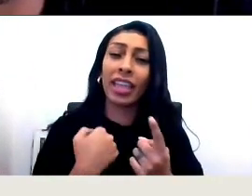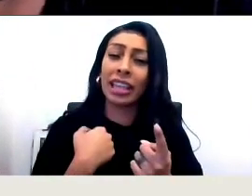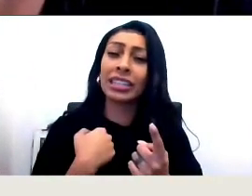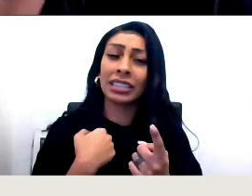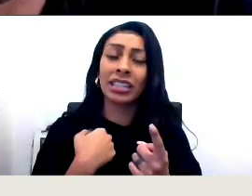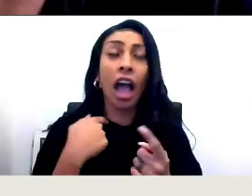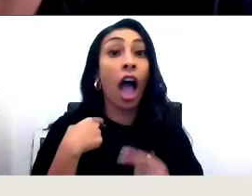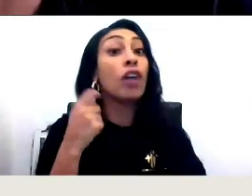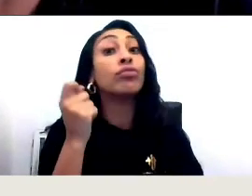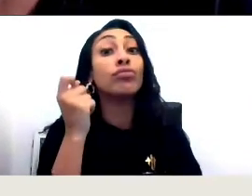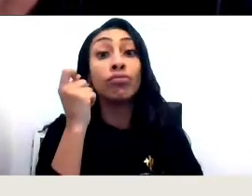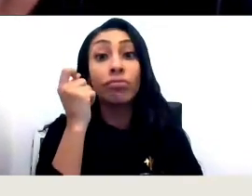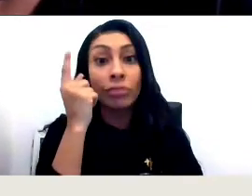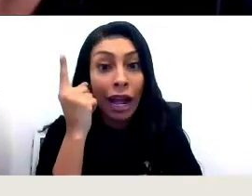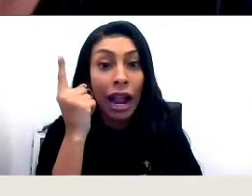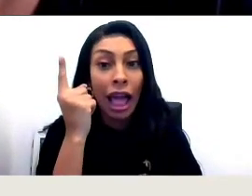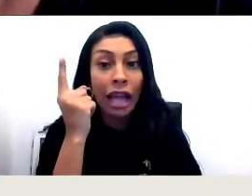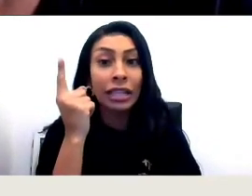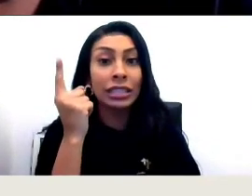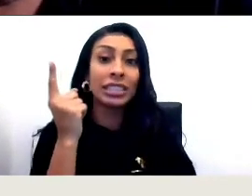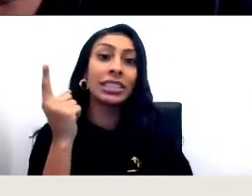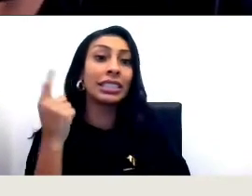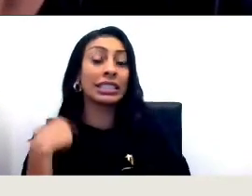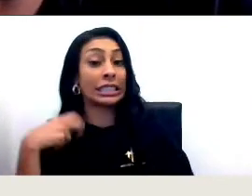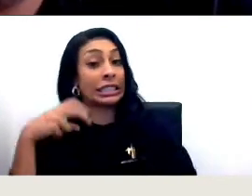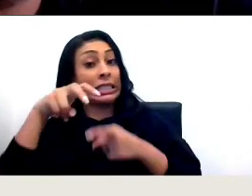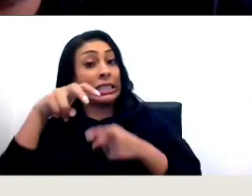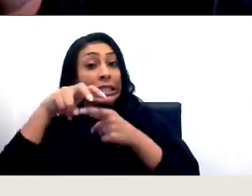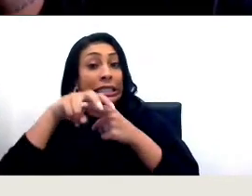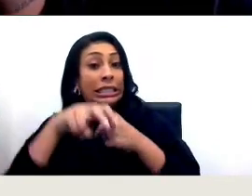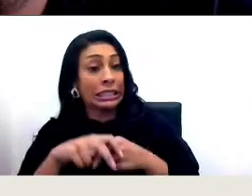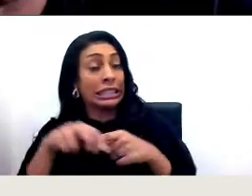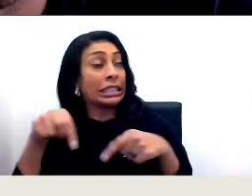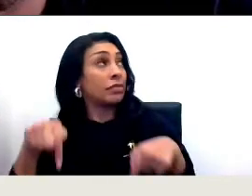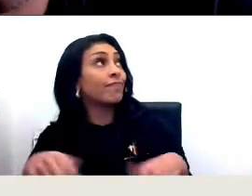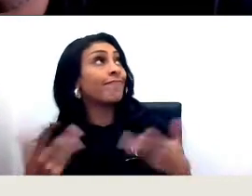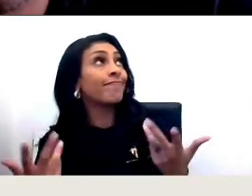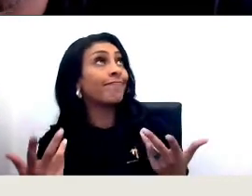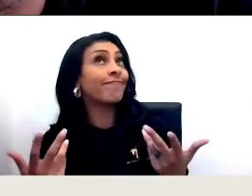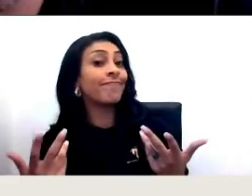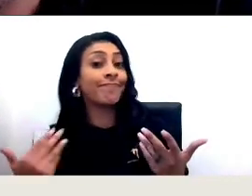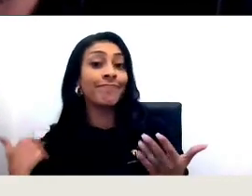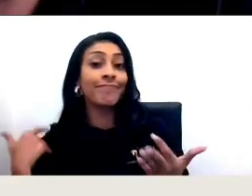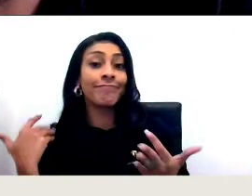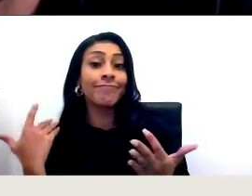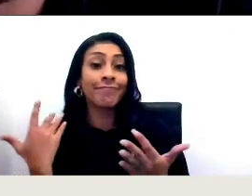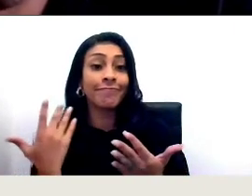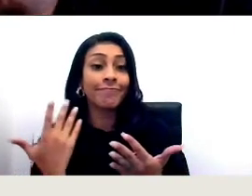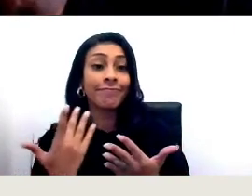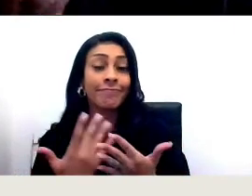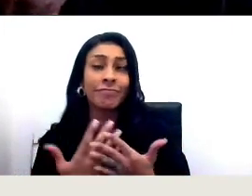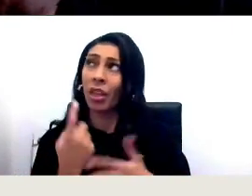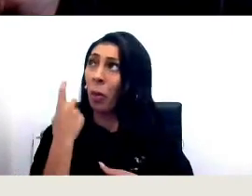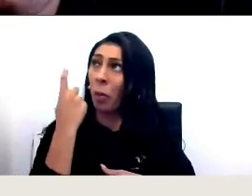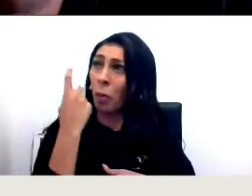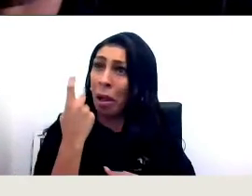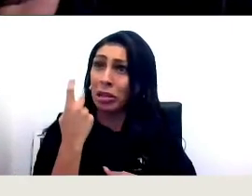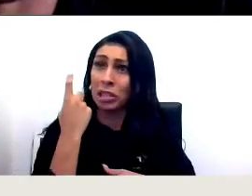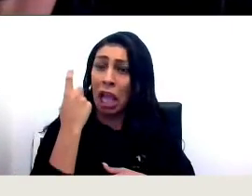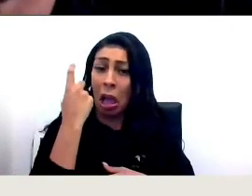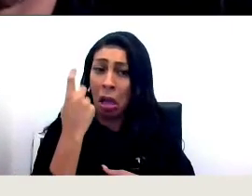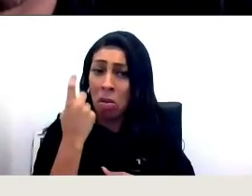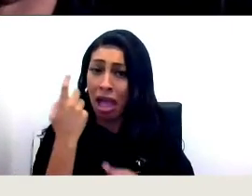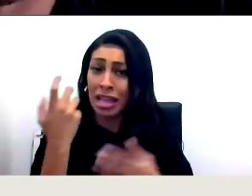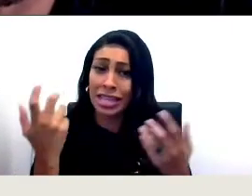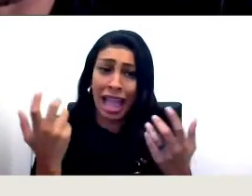also realized that, okay, I'm sitting here and moaning continuously won't really help in